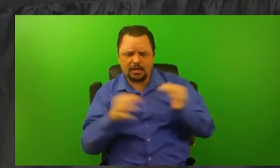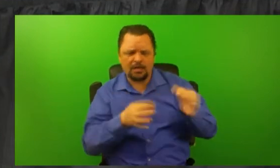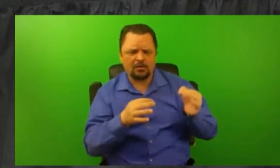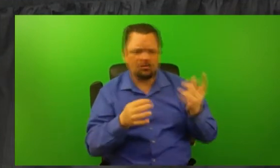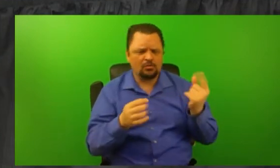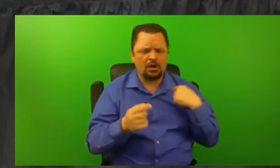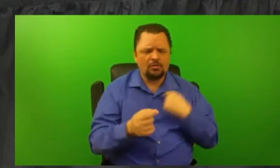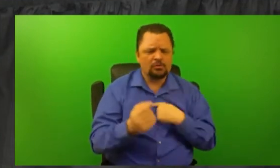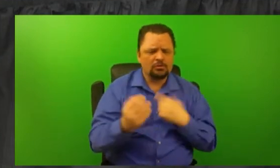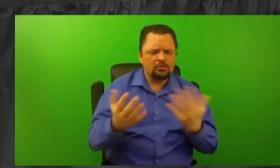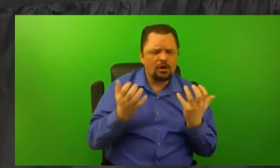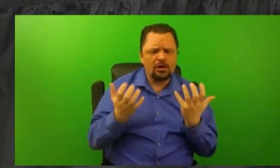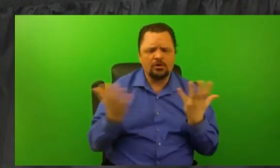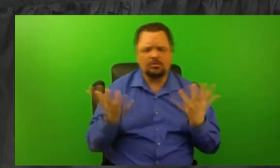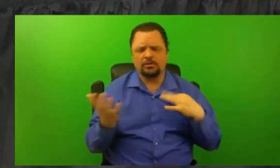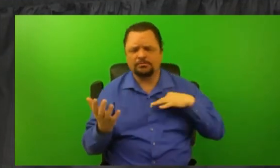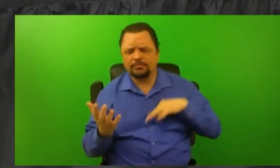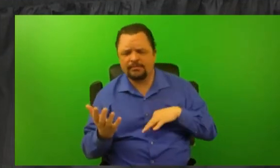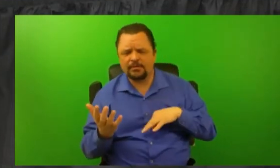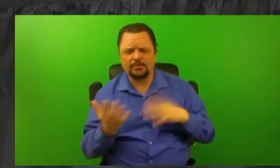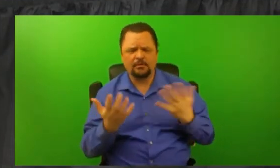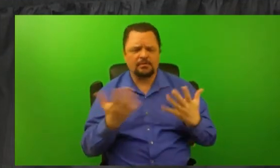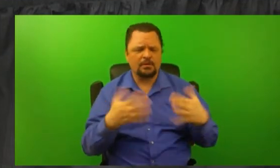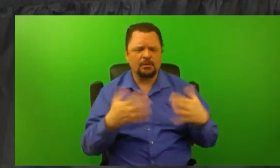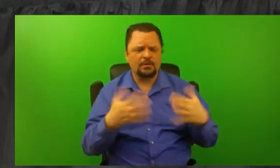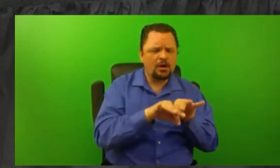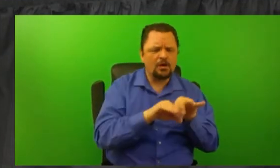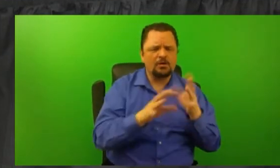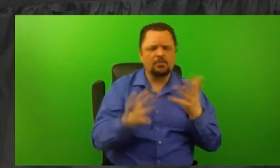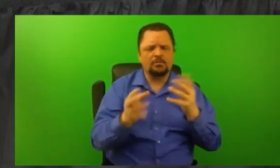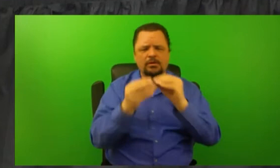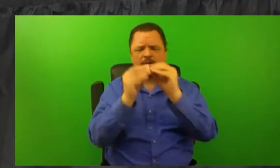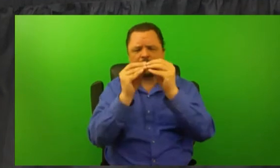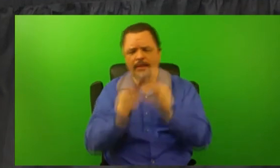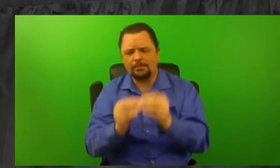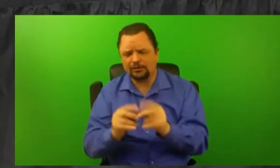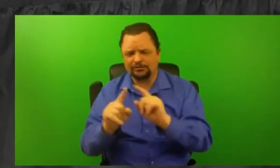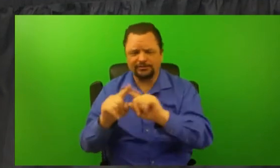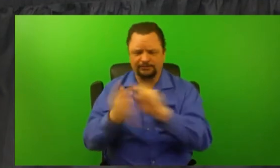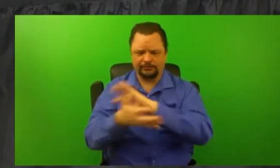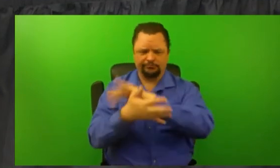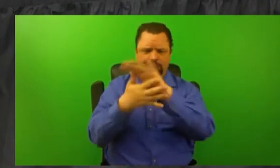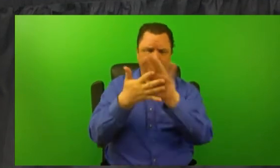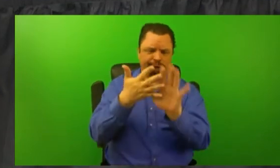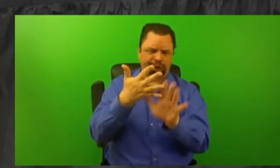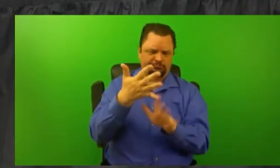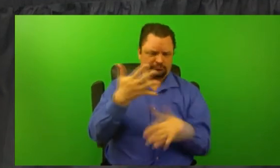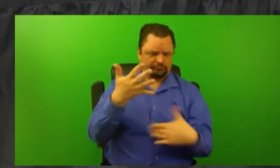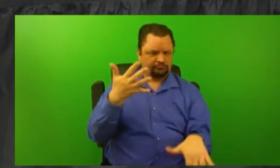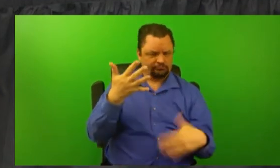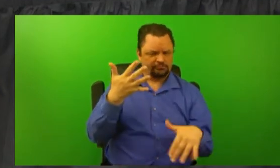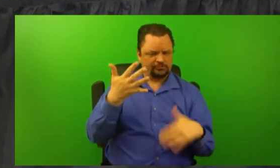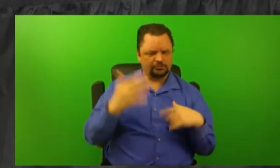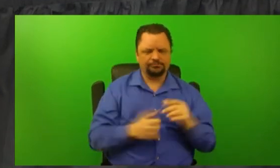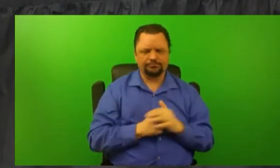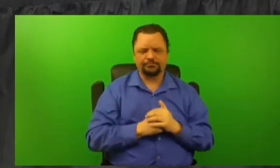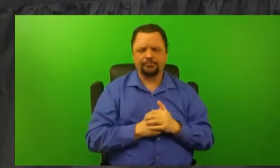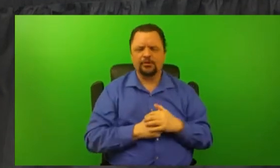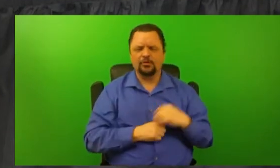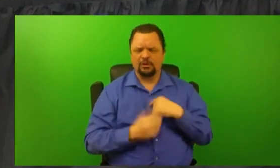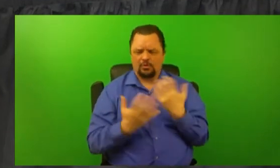going on more recently in the last 2 weeks, say, than what has gone